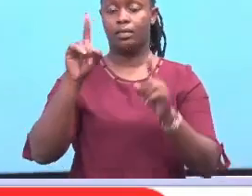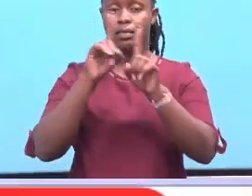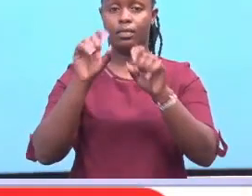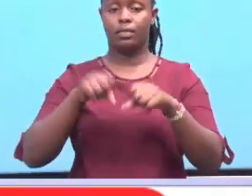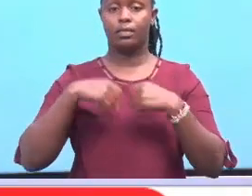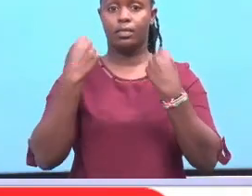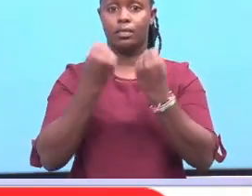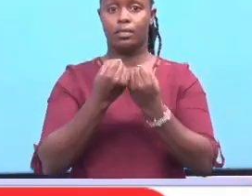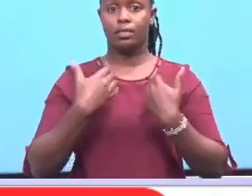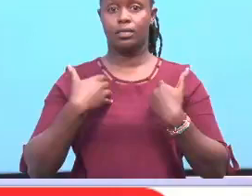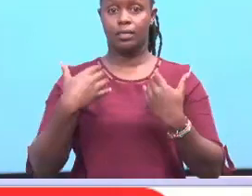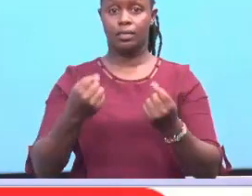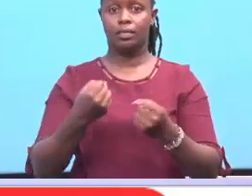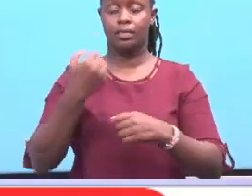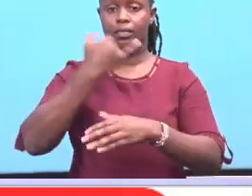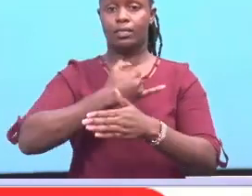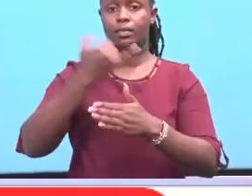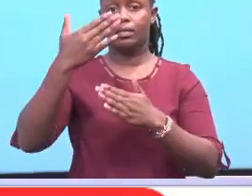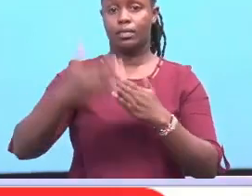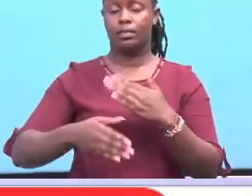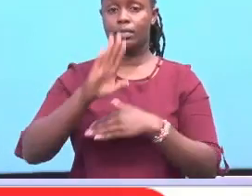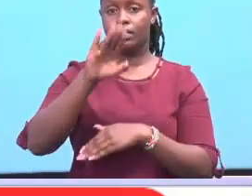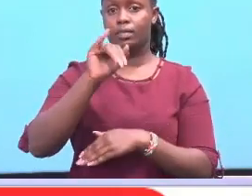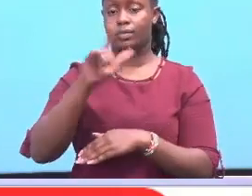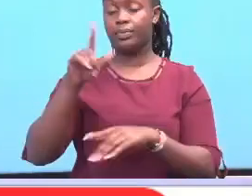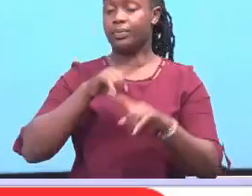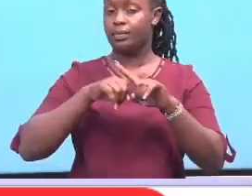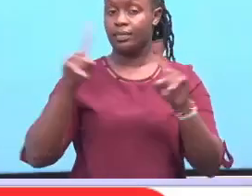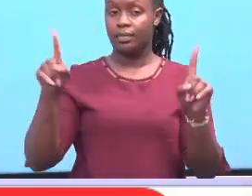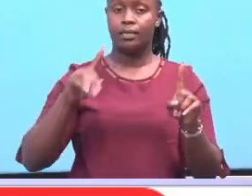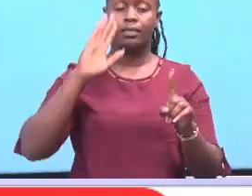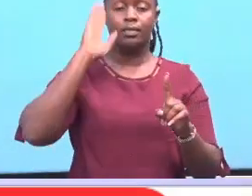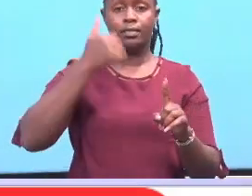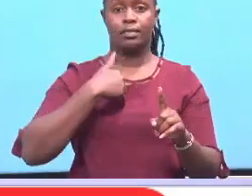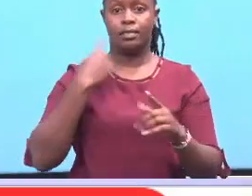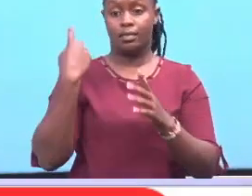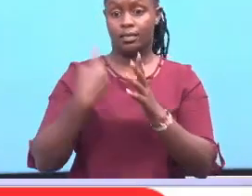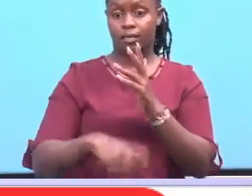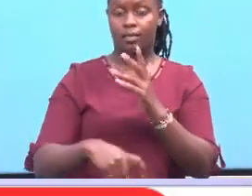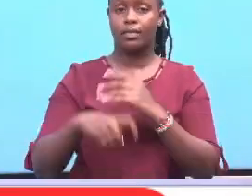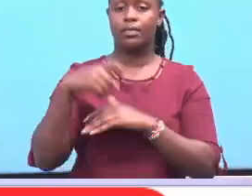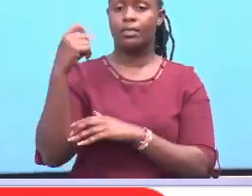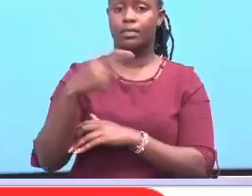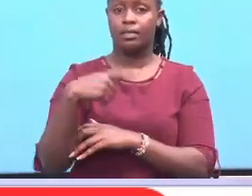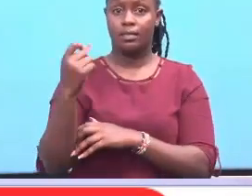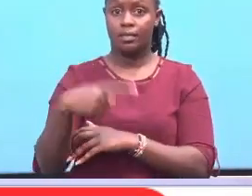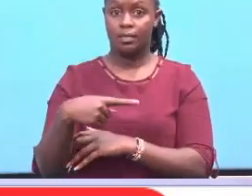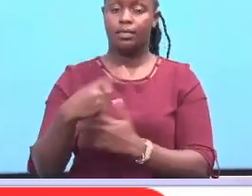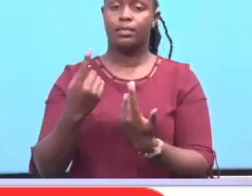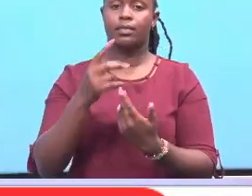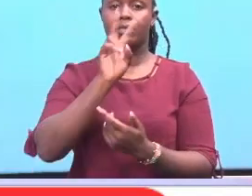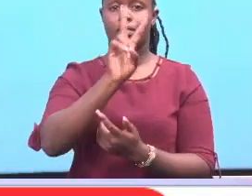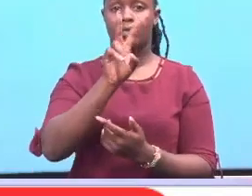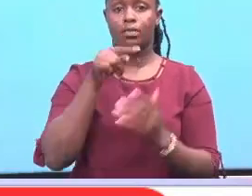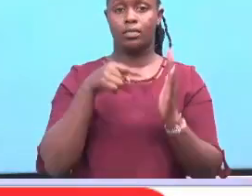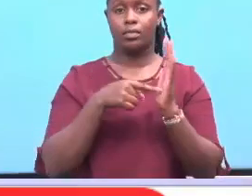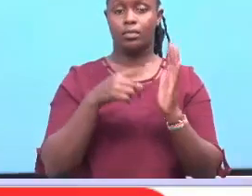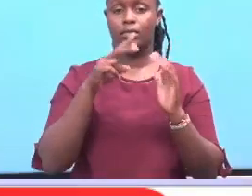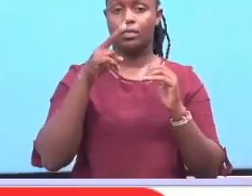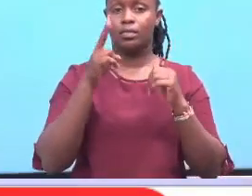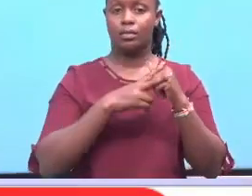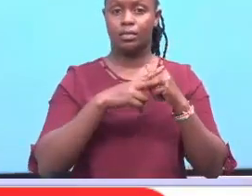Bill. However, Kenyans will have to dig deeper into their pockets with a monthly contribution of